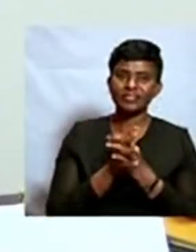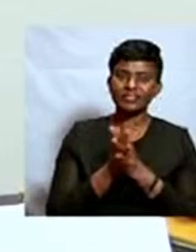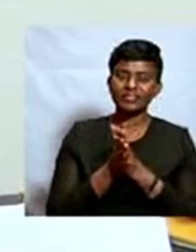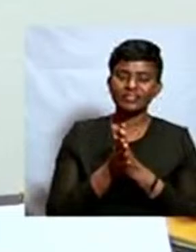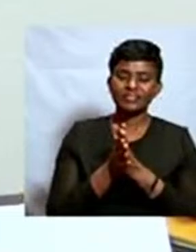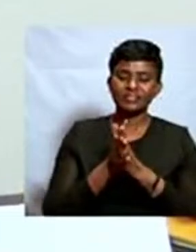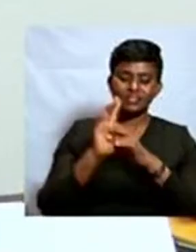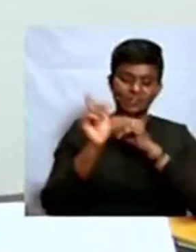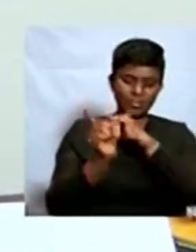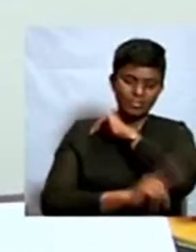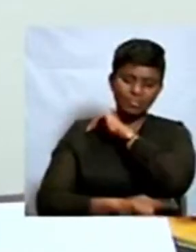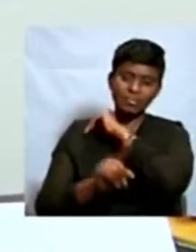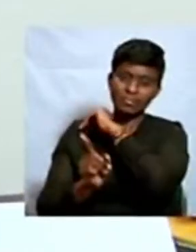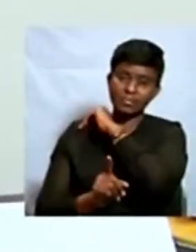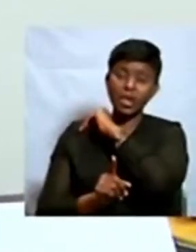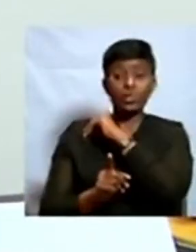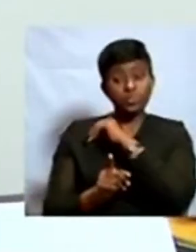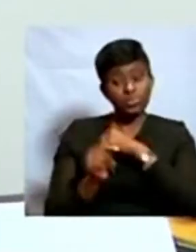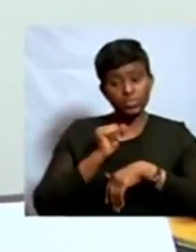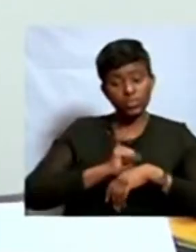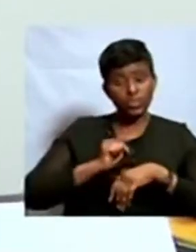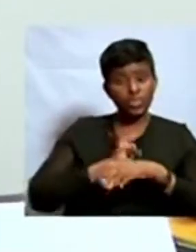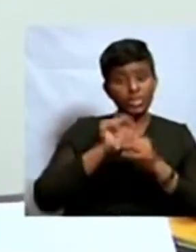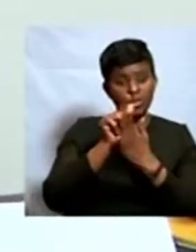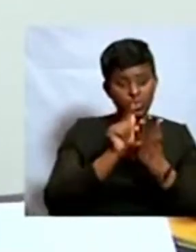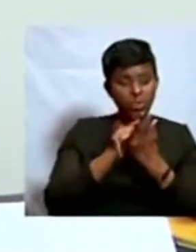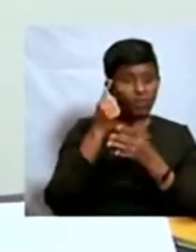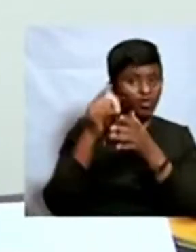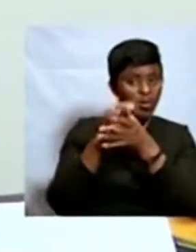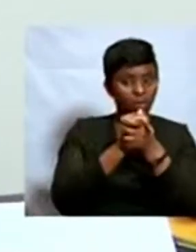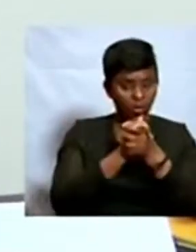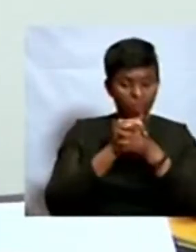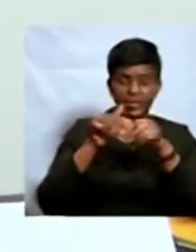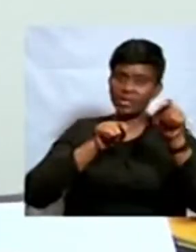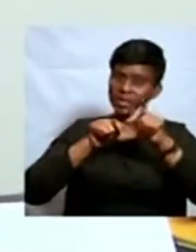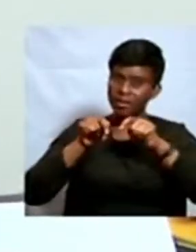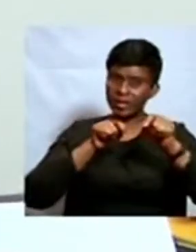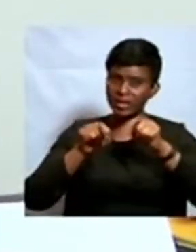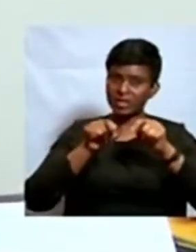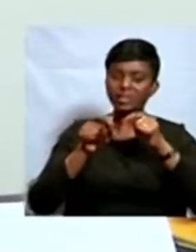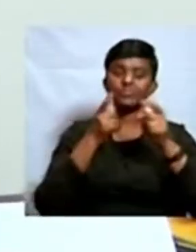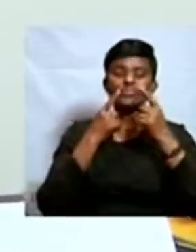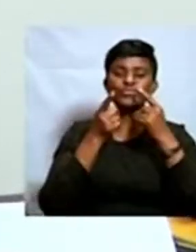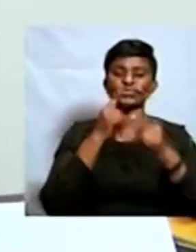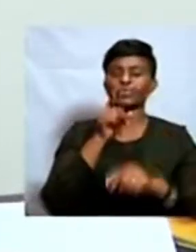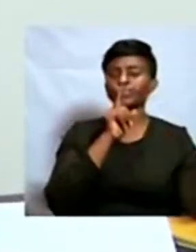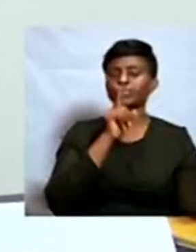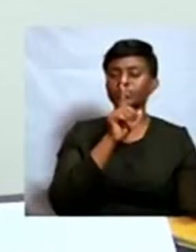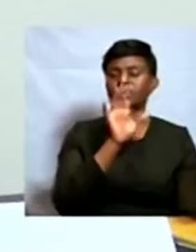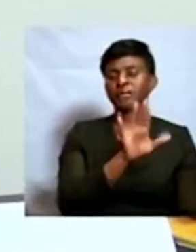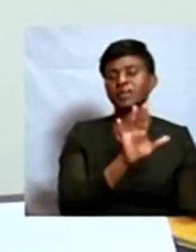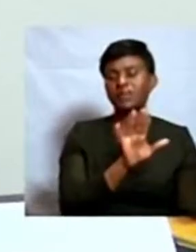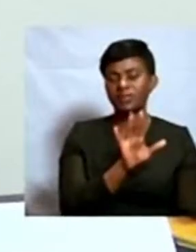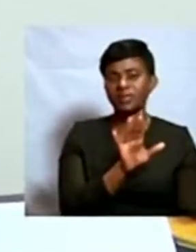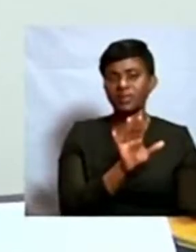The tenets of corporate governance basically speaks to the fact that